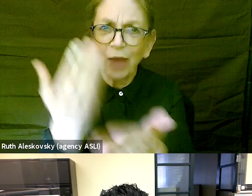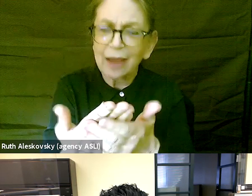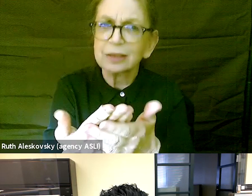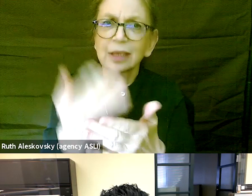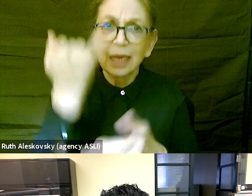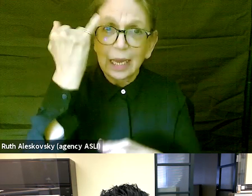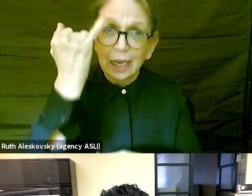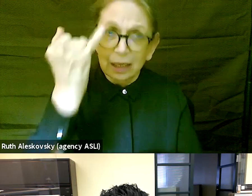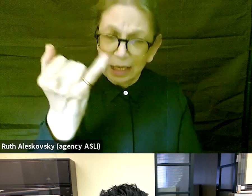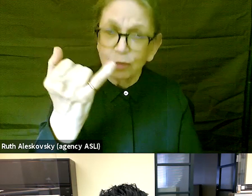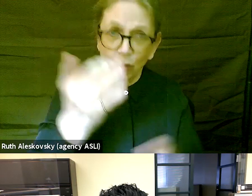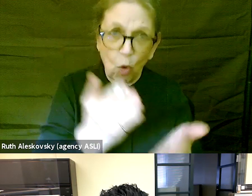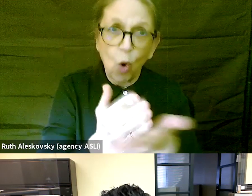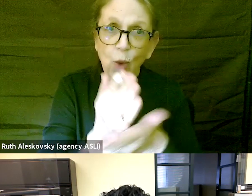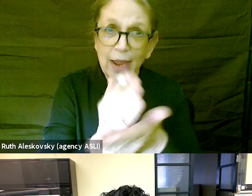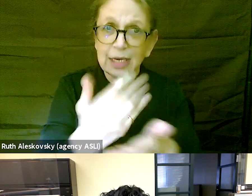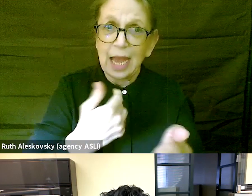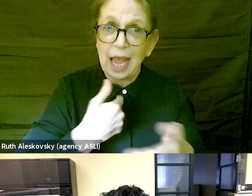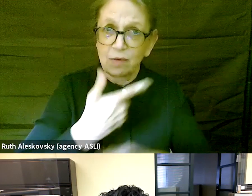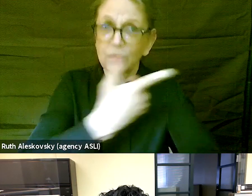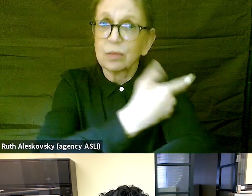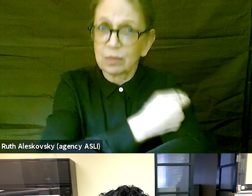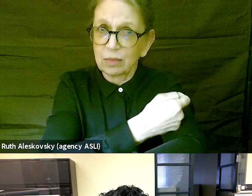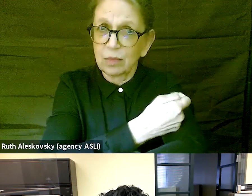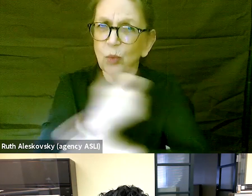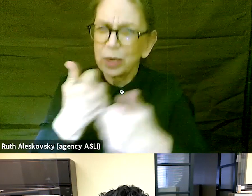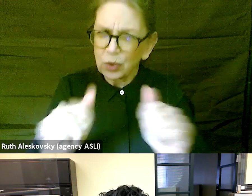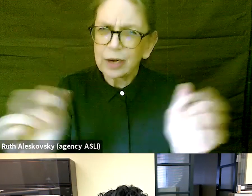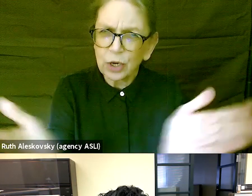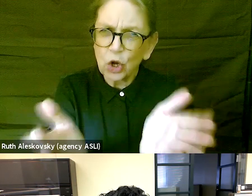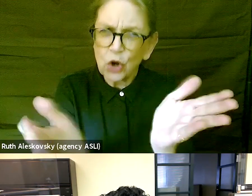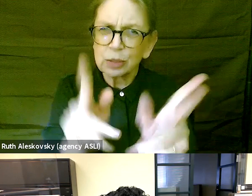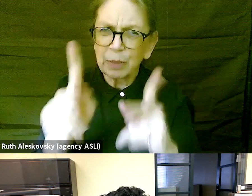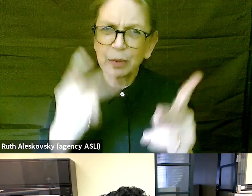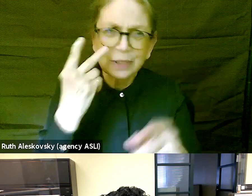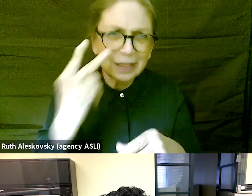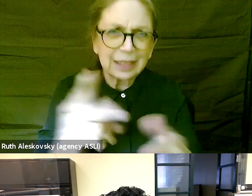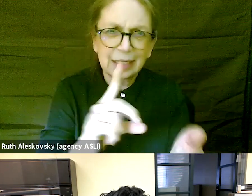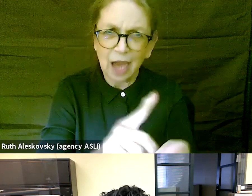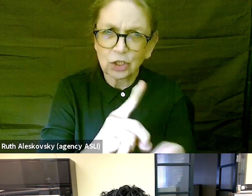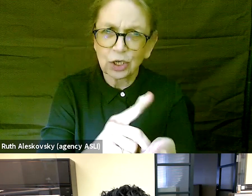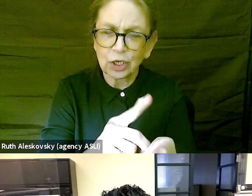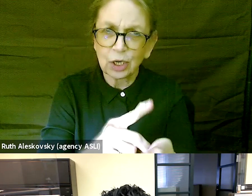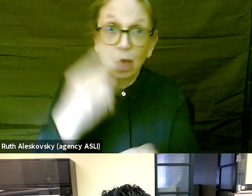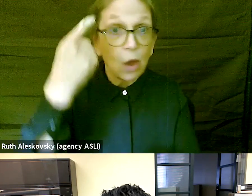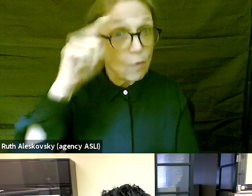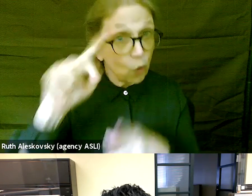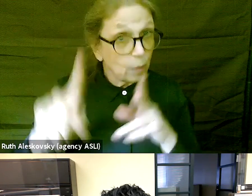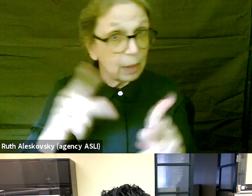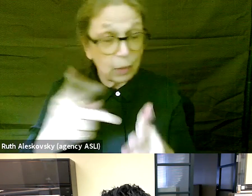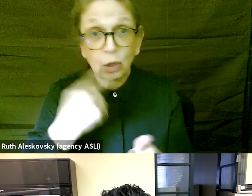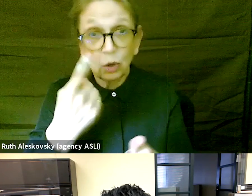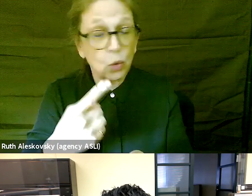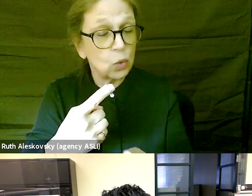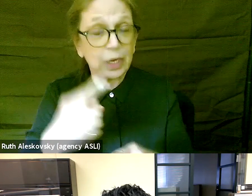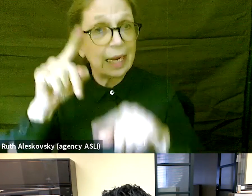do. And then there's also, for those who really can't tolerate the vaccine, there's a lot